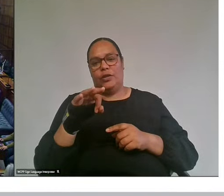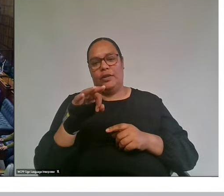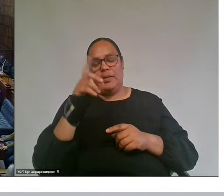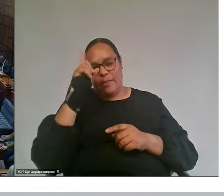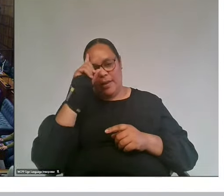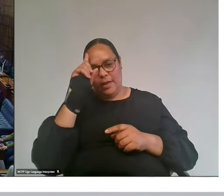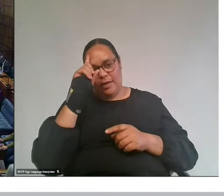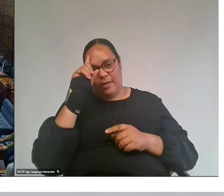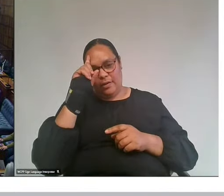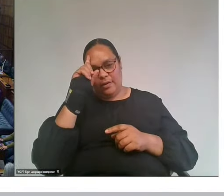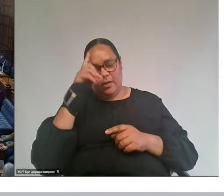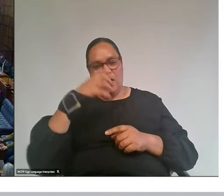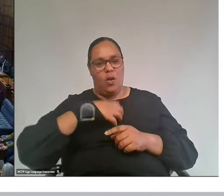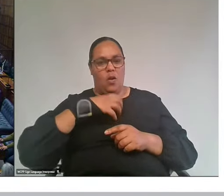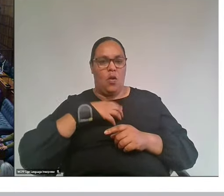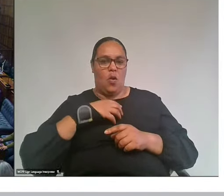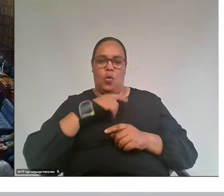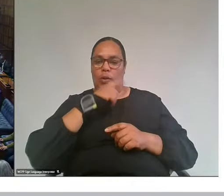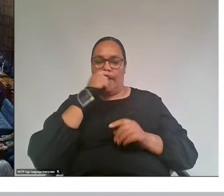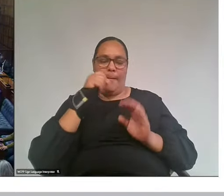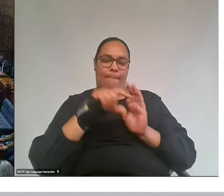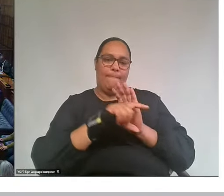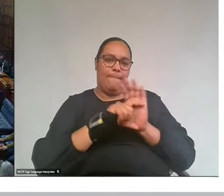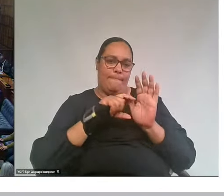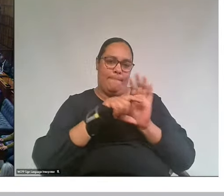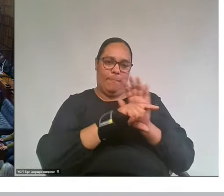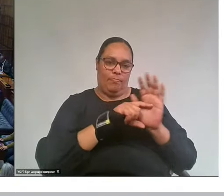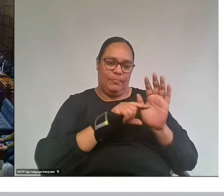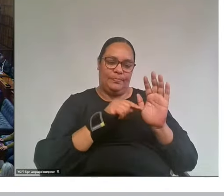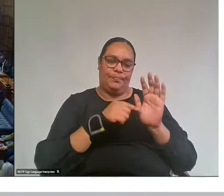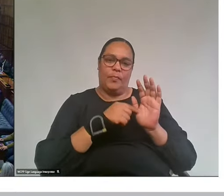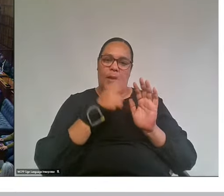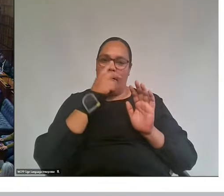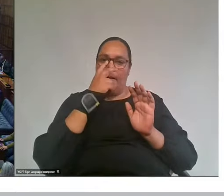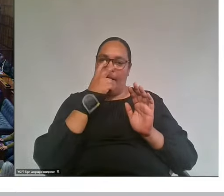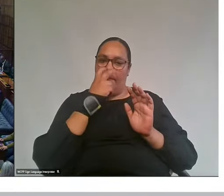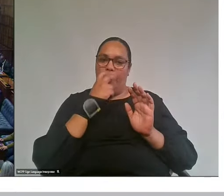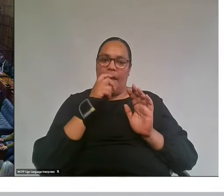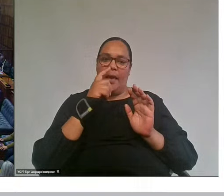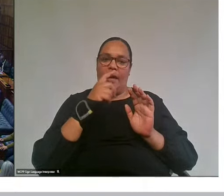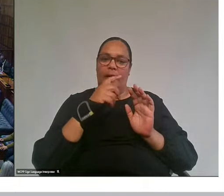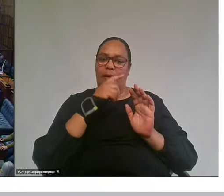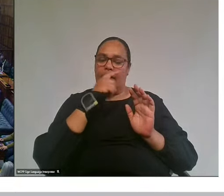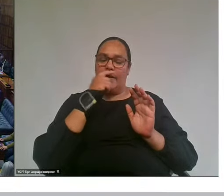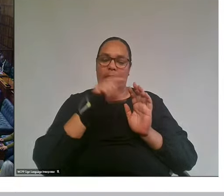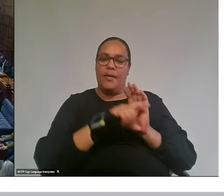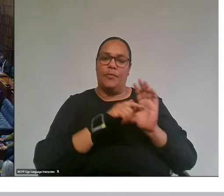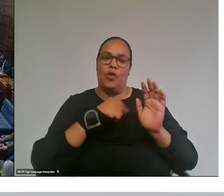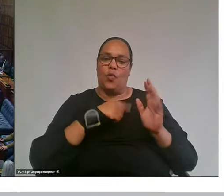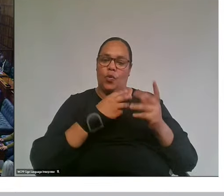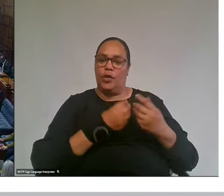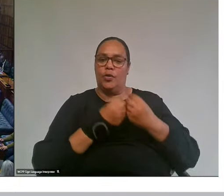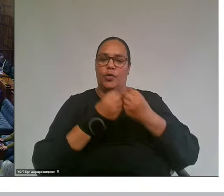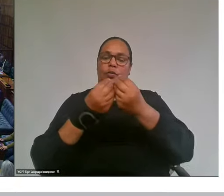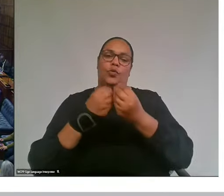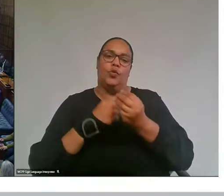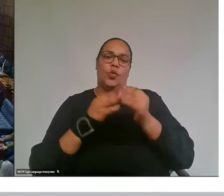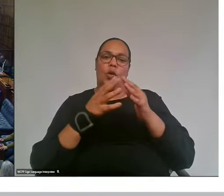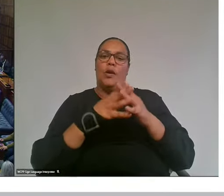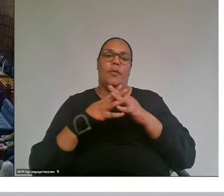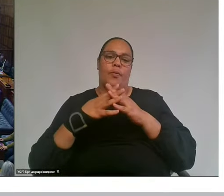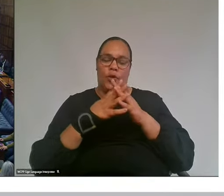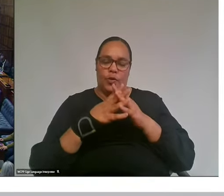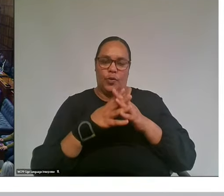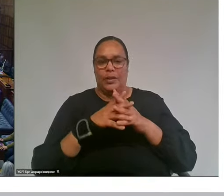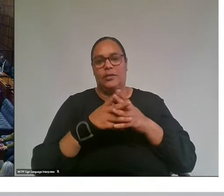black um owned Brands um the Black Label the black owned brands that we took to the US um